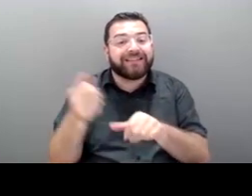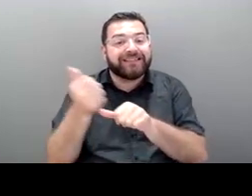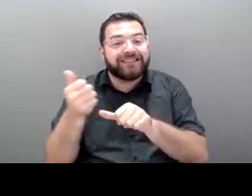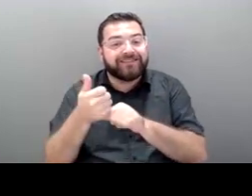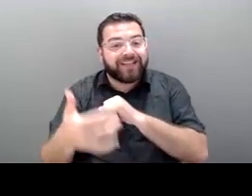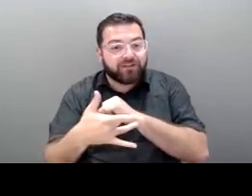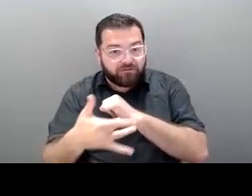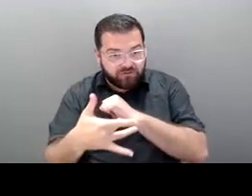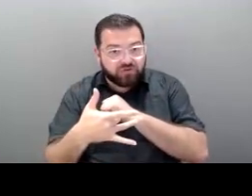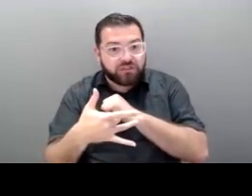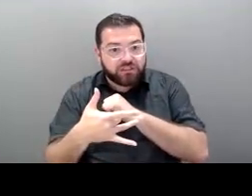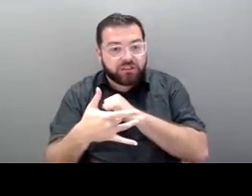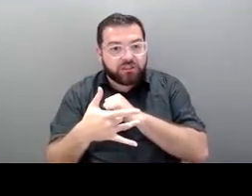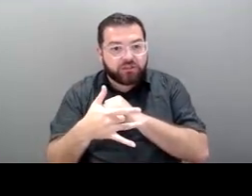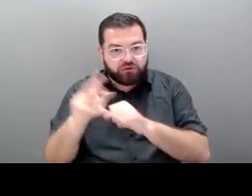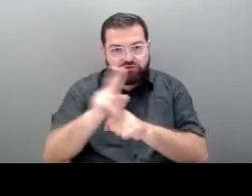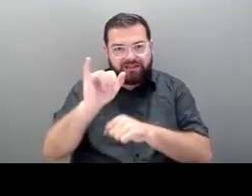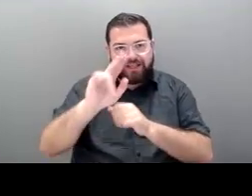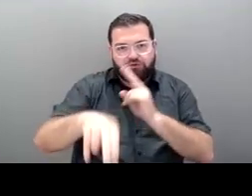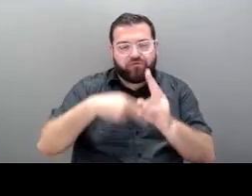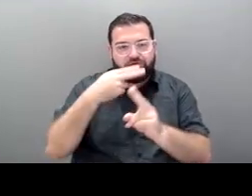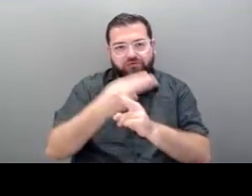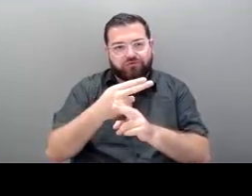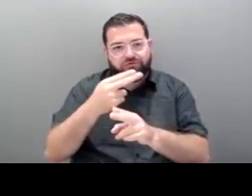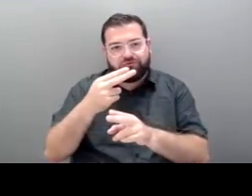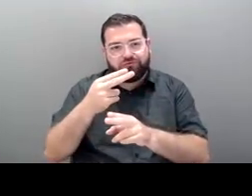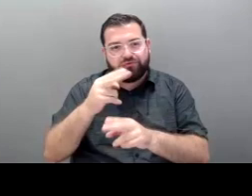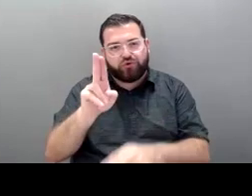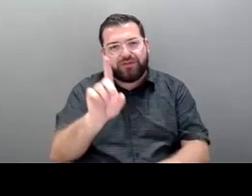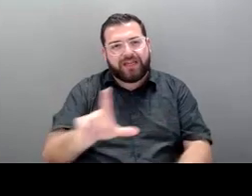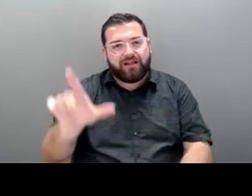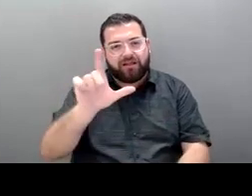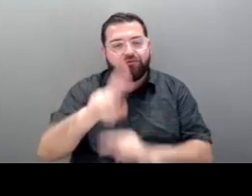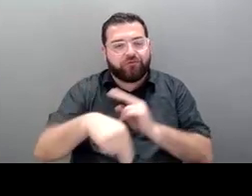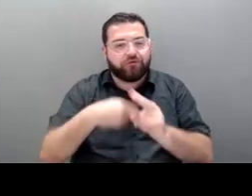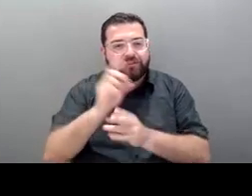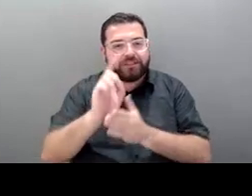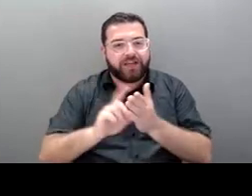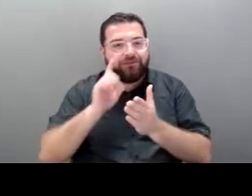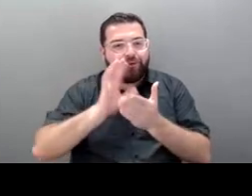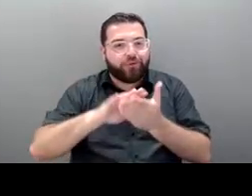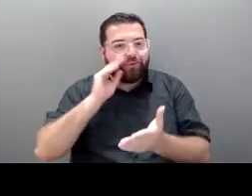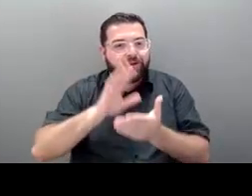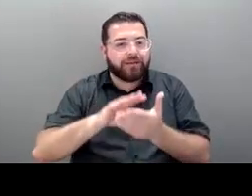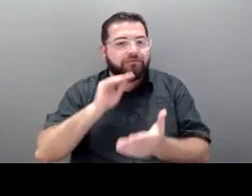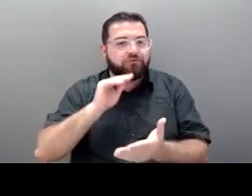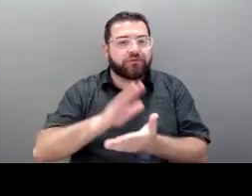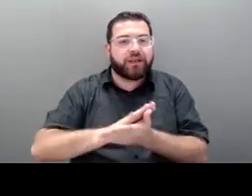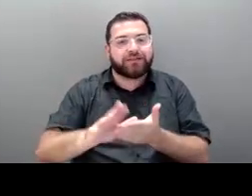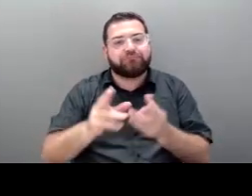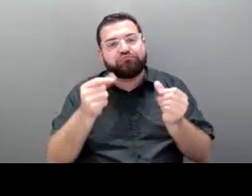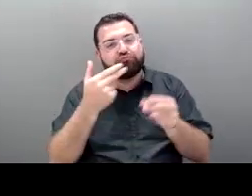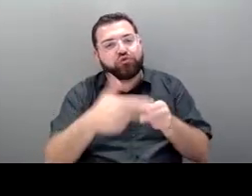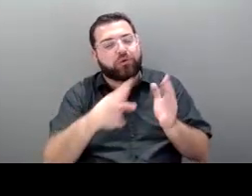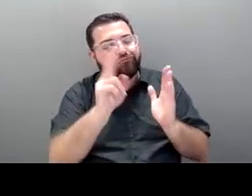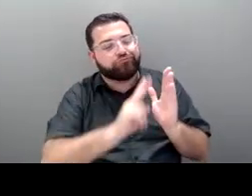within the UDL concept, the framework of universal design for learning. So it's a nice little quick read